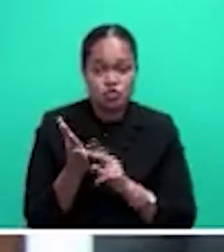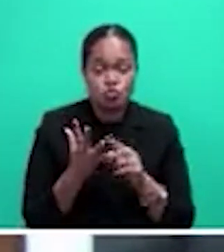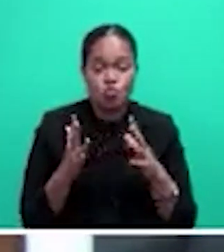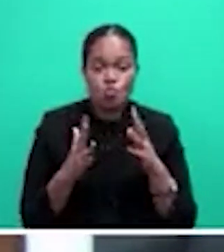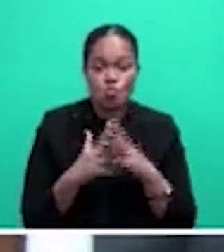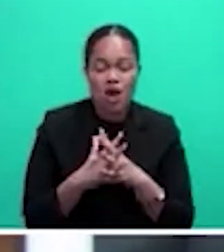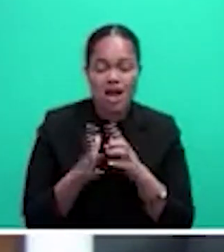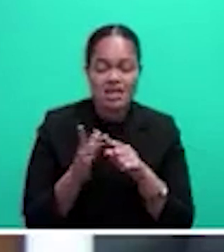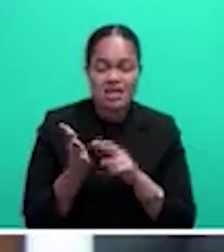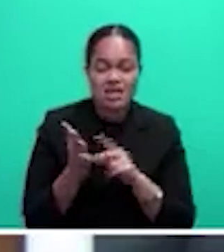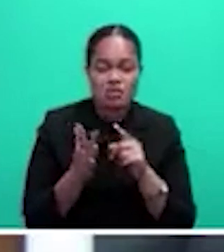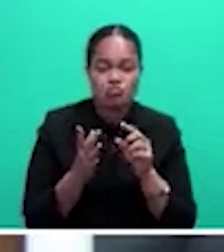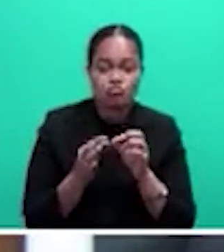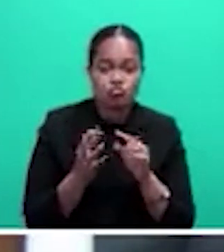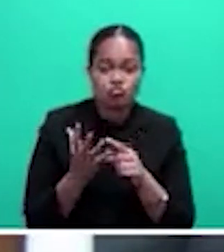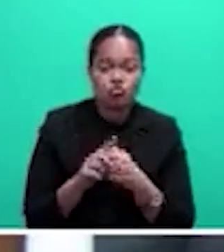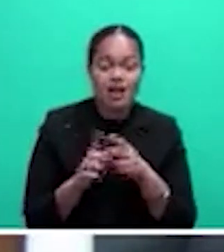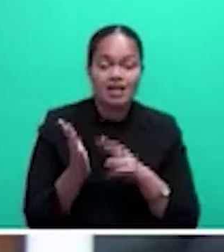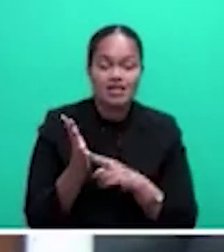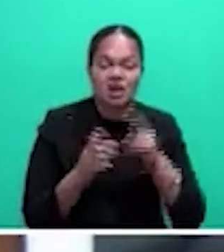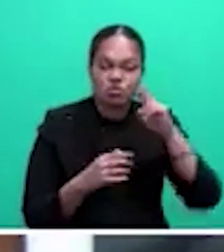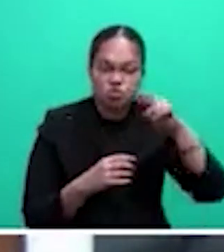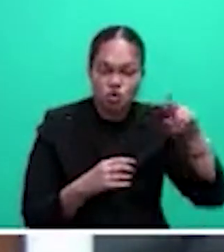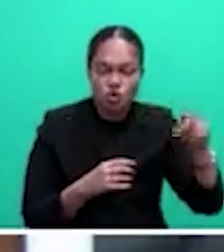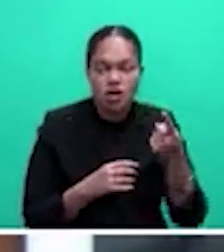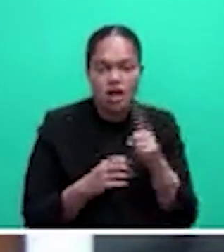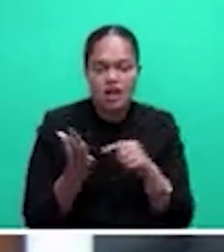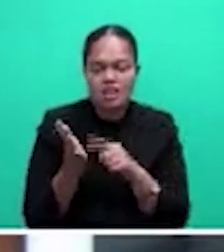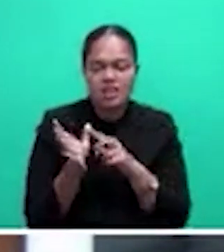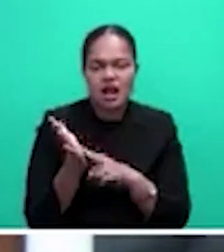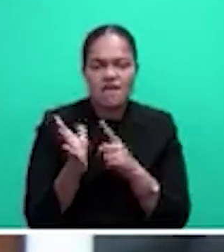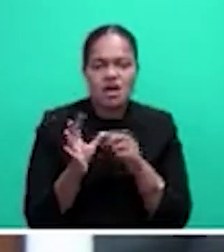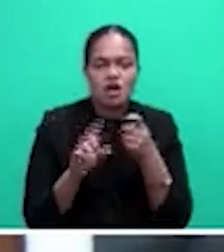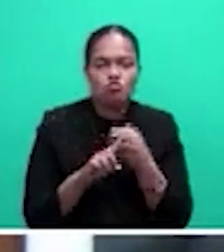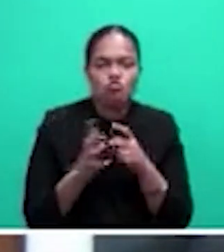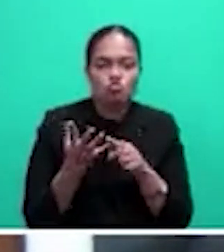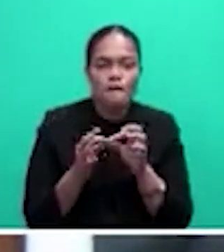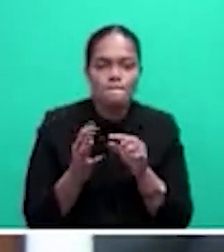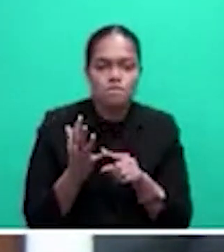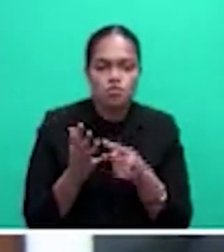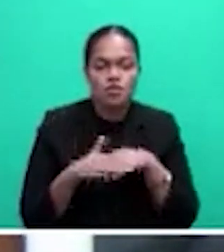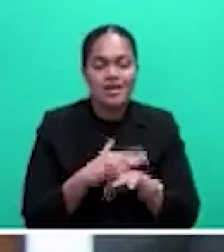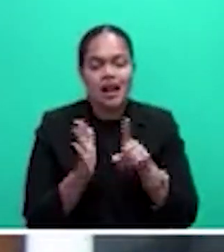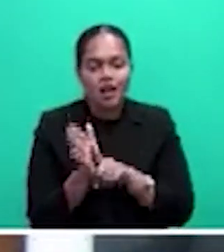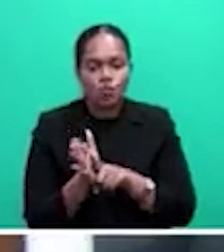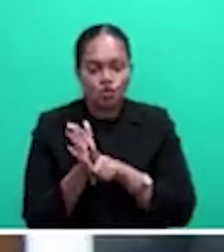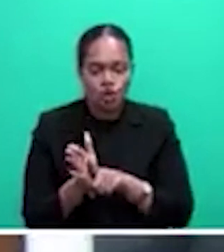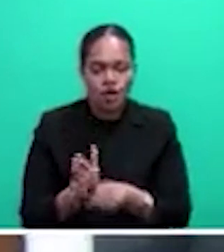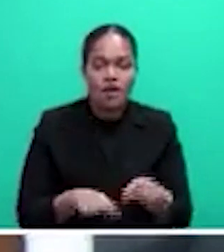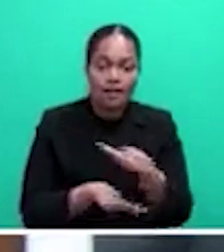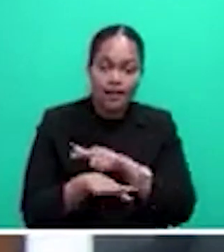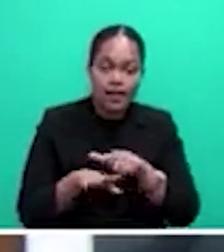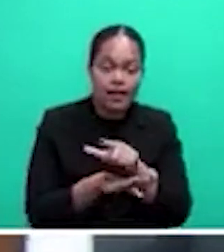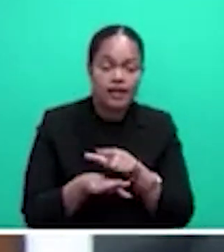Wanimboku, Nasino, Dabulevo, Nosori, and Tavakumbu in Lotok. Mr. Speaker, sir, land